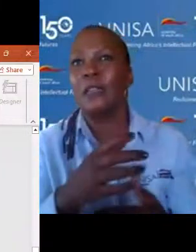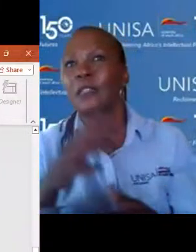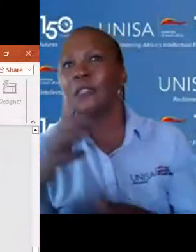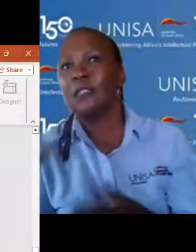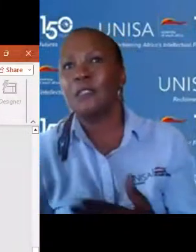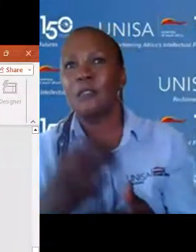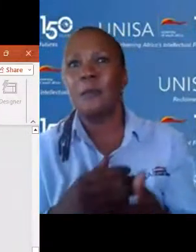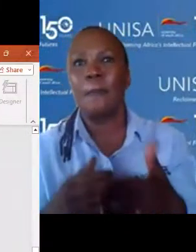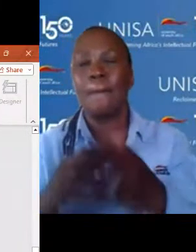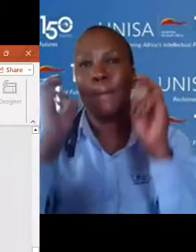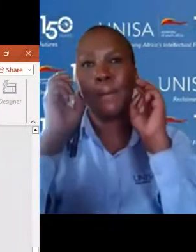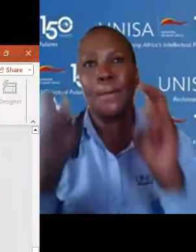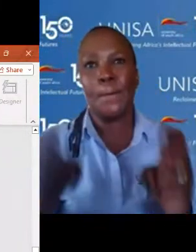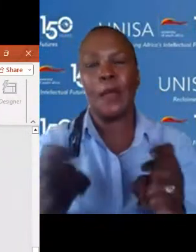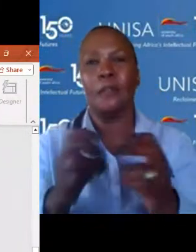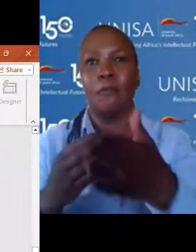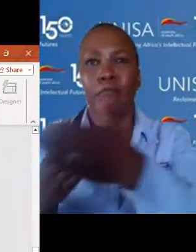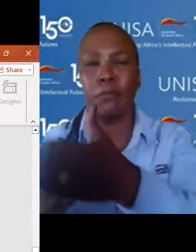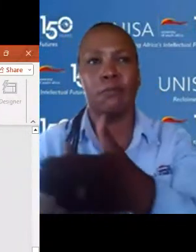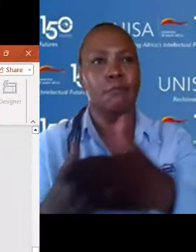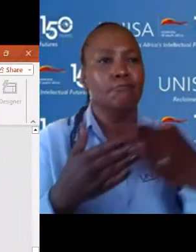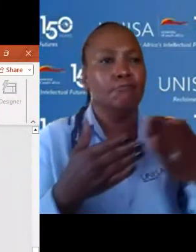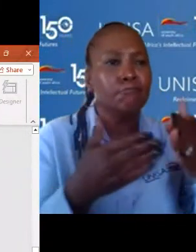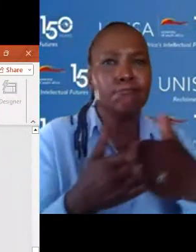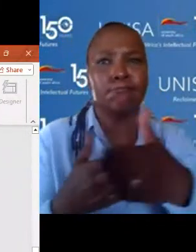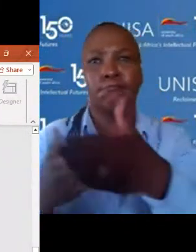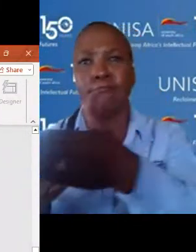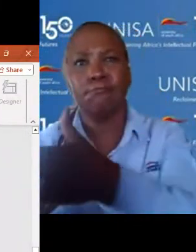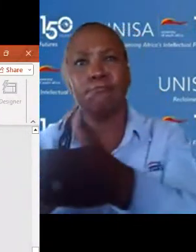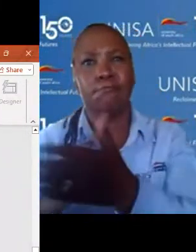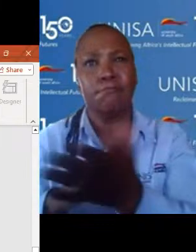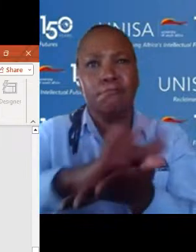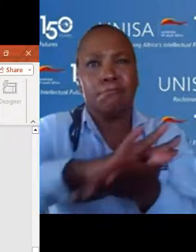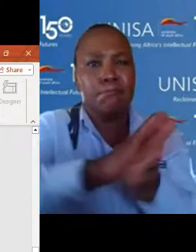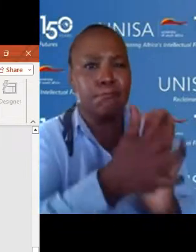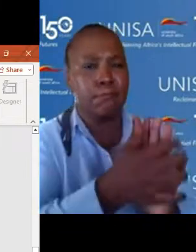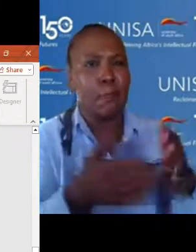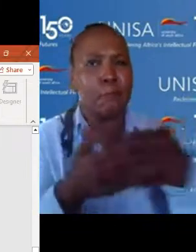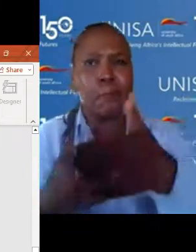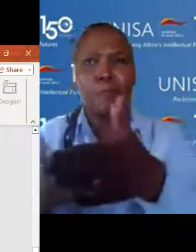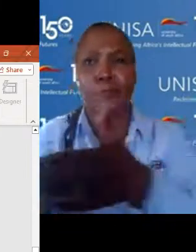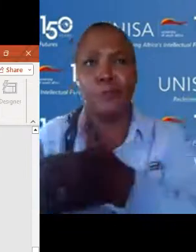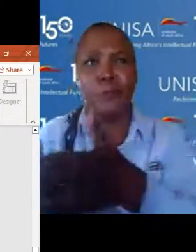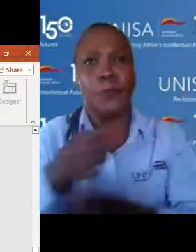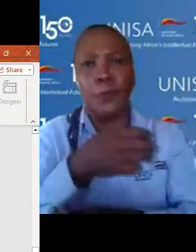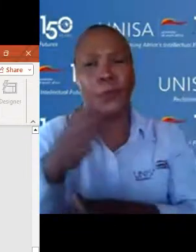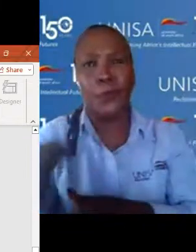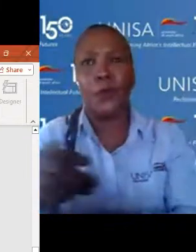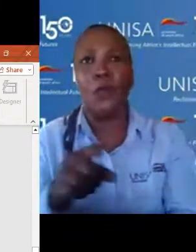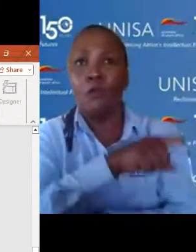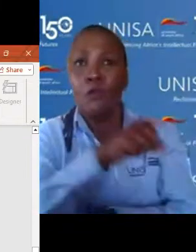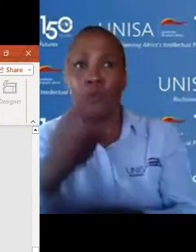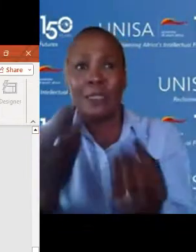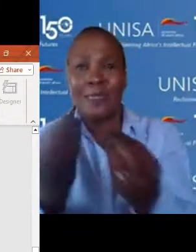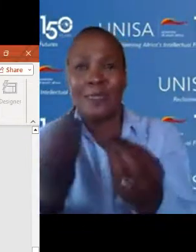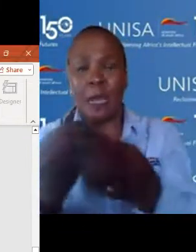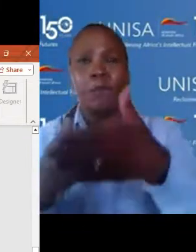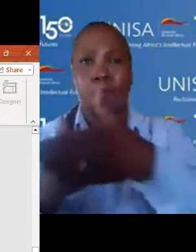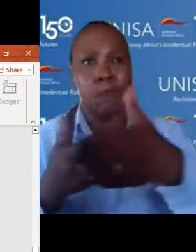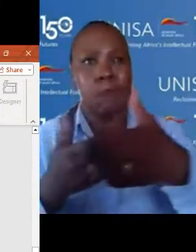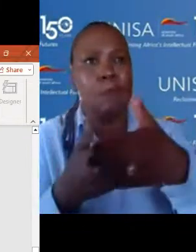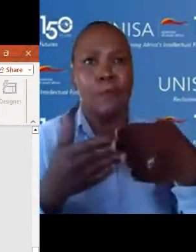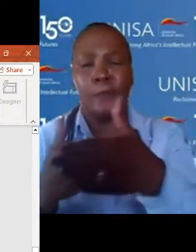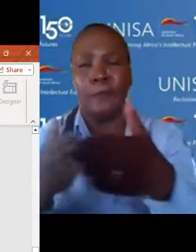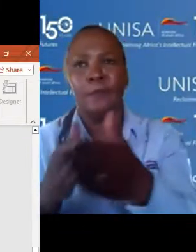people that are blocking you. You've got garbage on the pavement. Those are distractions that you come across when you are on